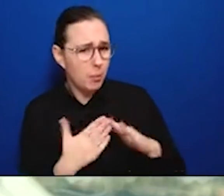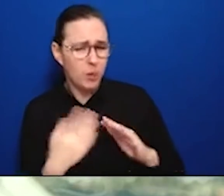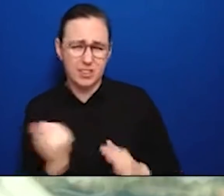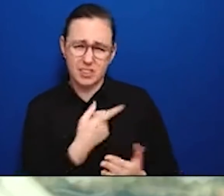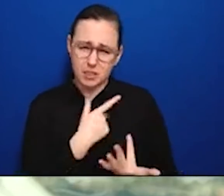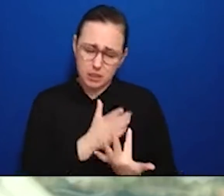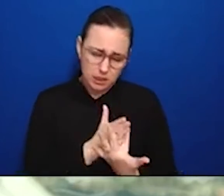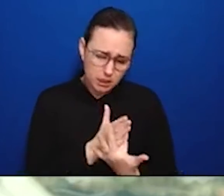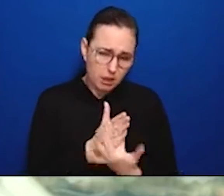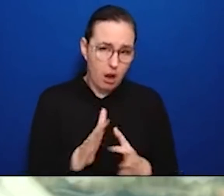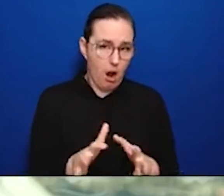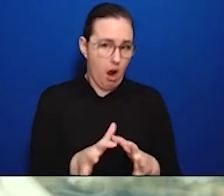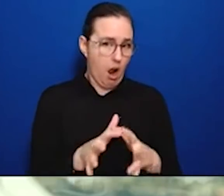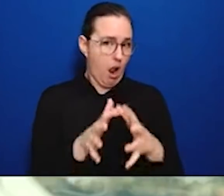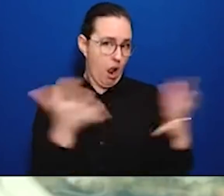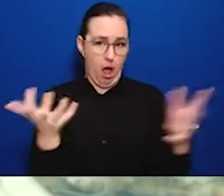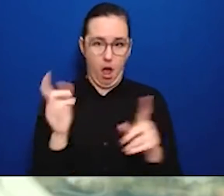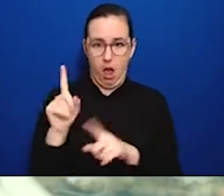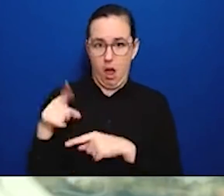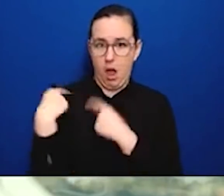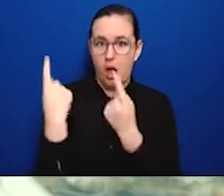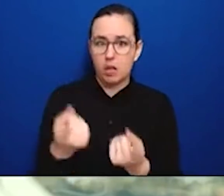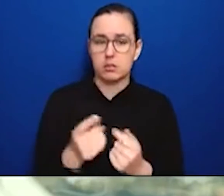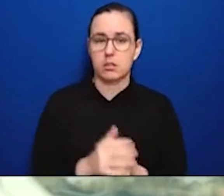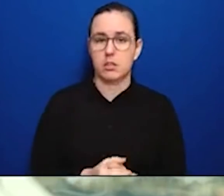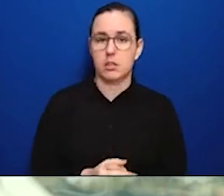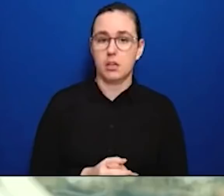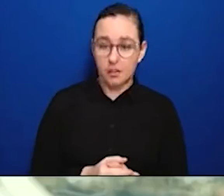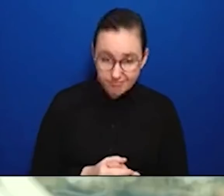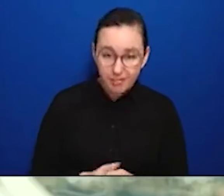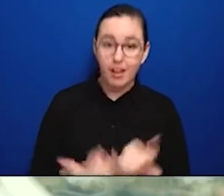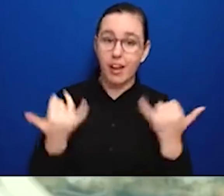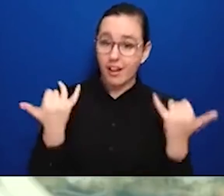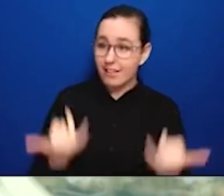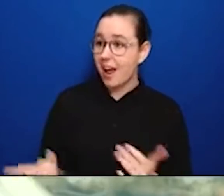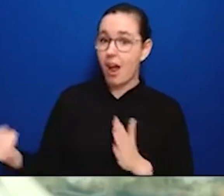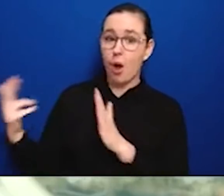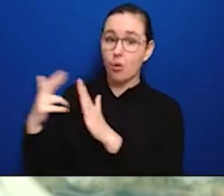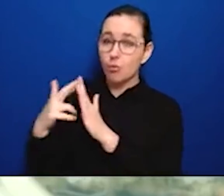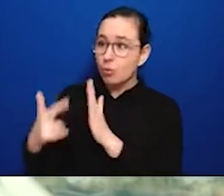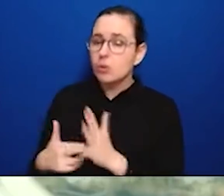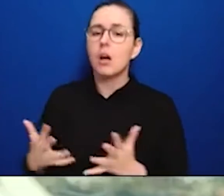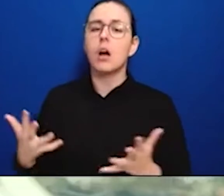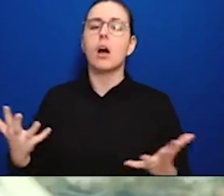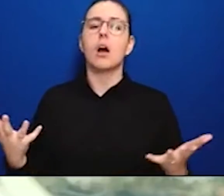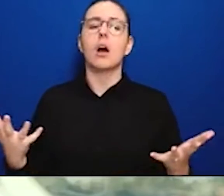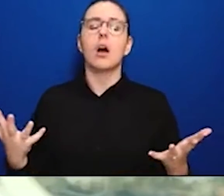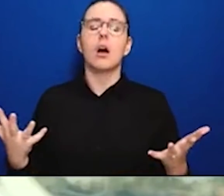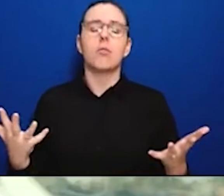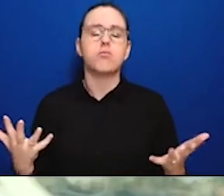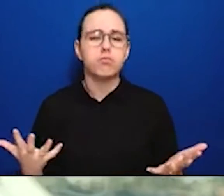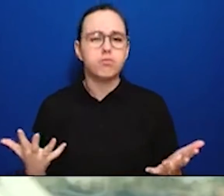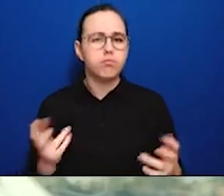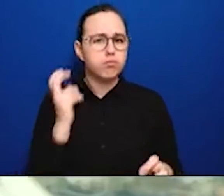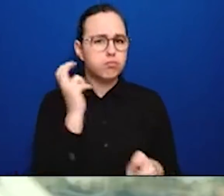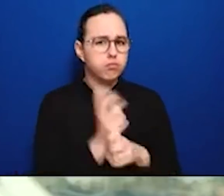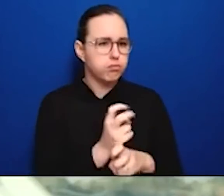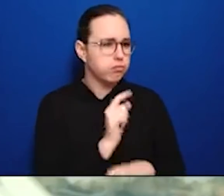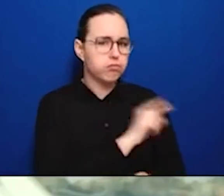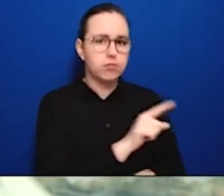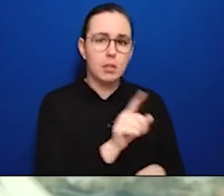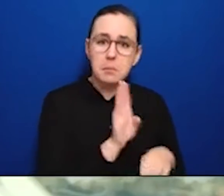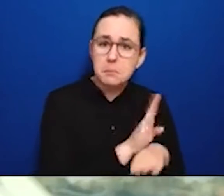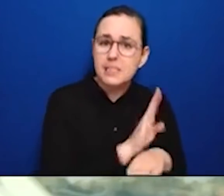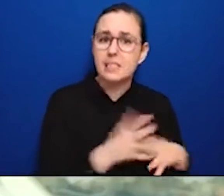these are for businesses, for owners, for workers, their families, customers, especially at this time of